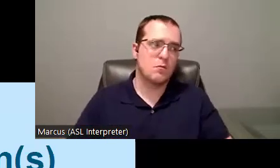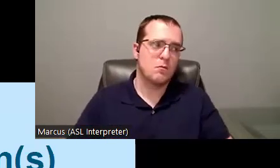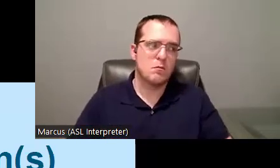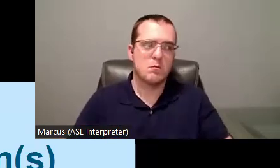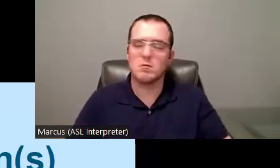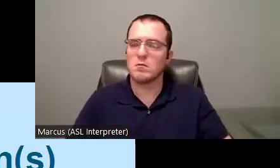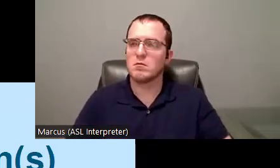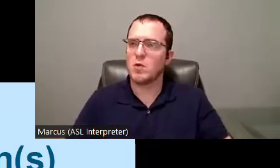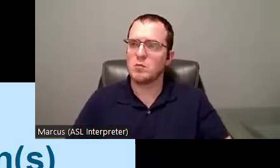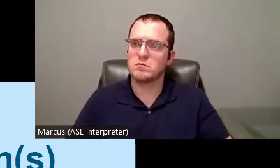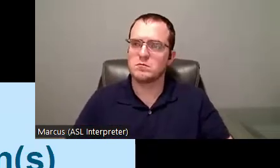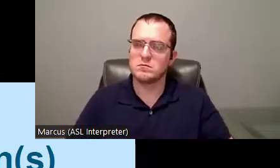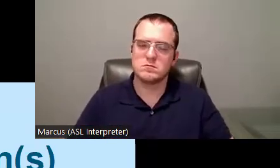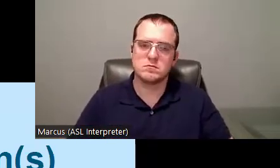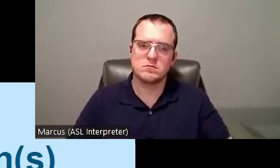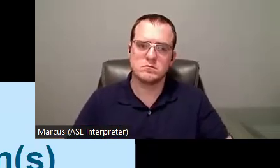good.